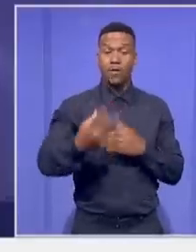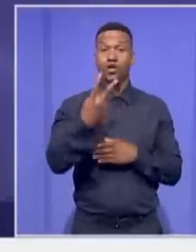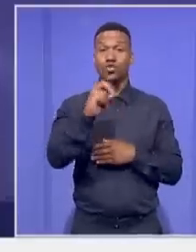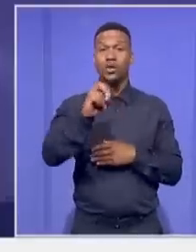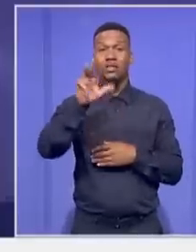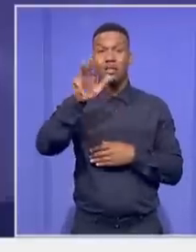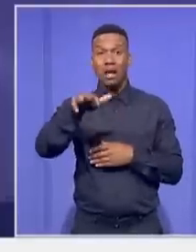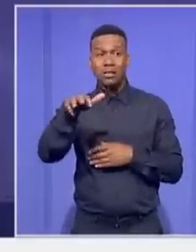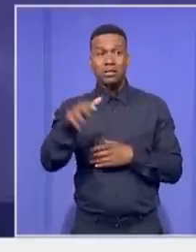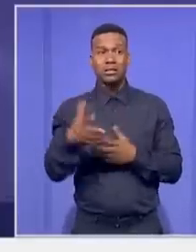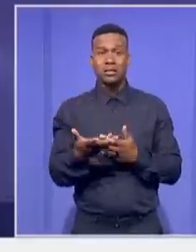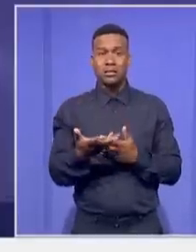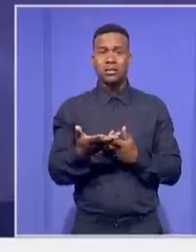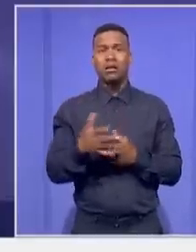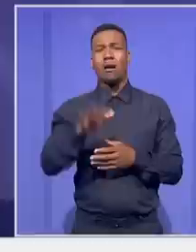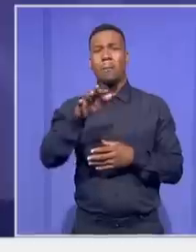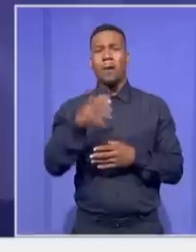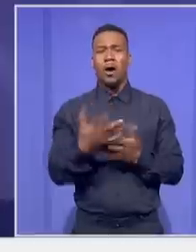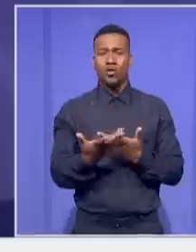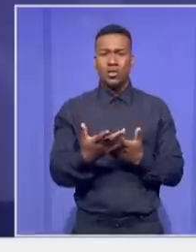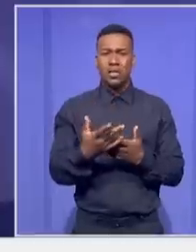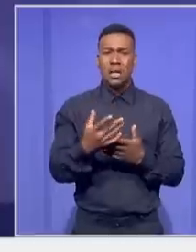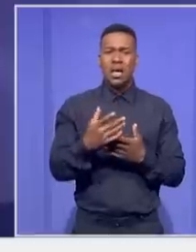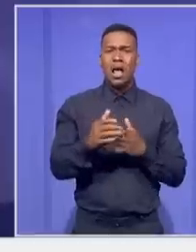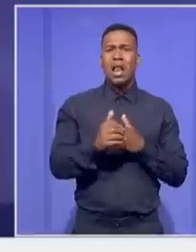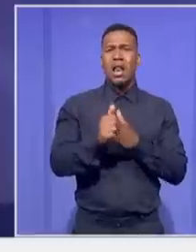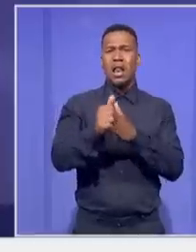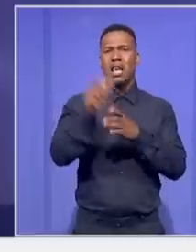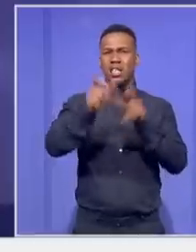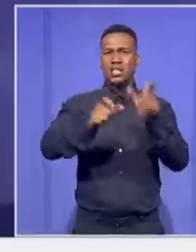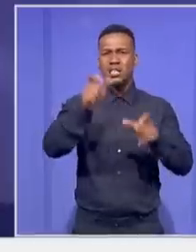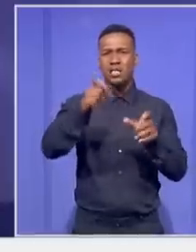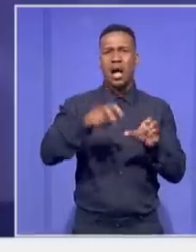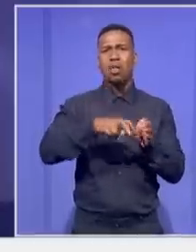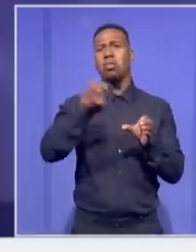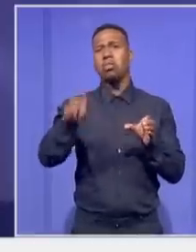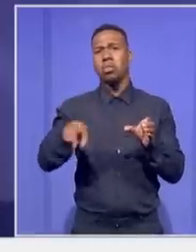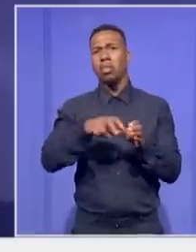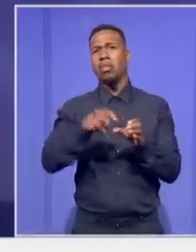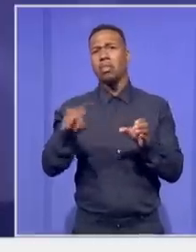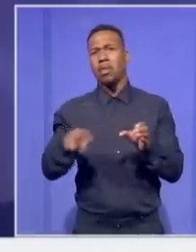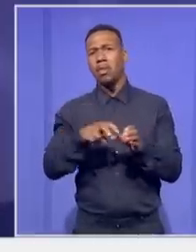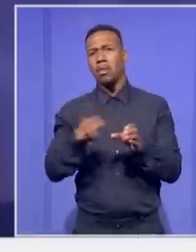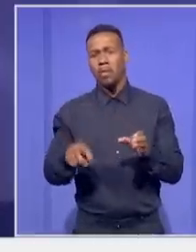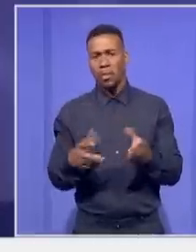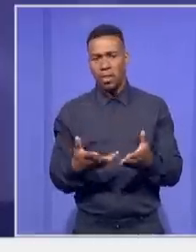of several high-profile leaders, many wasted no time in penning our obituary.